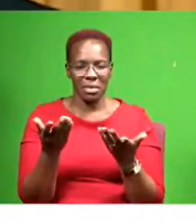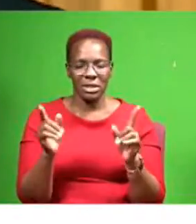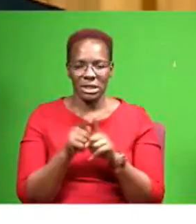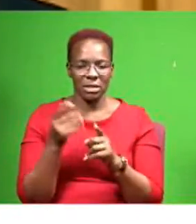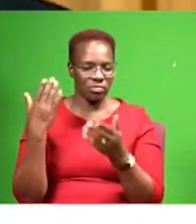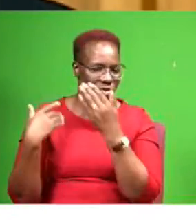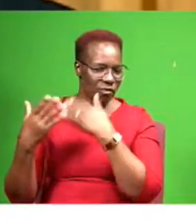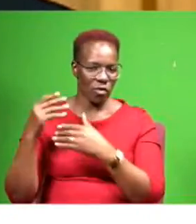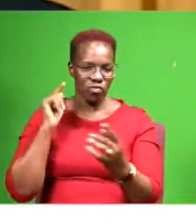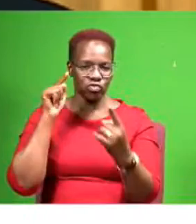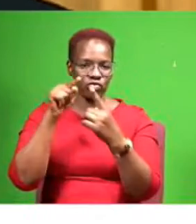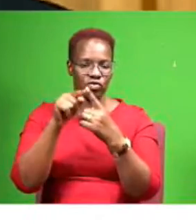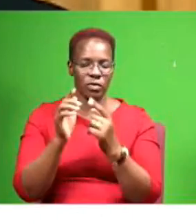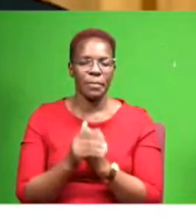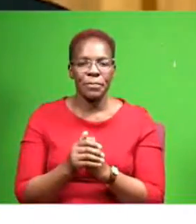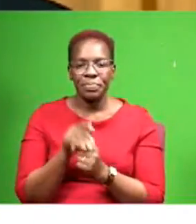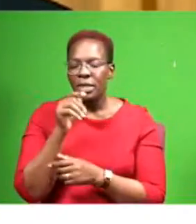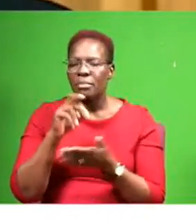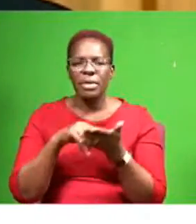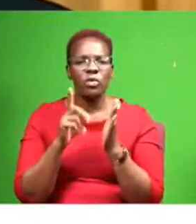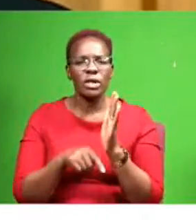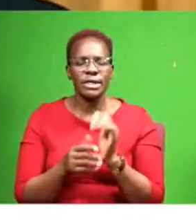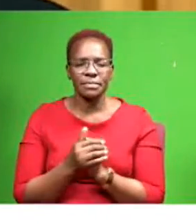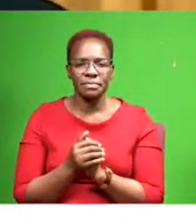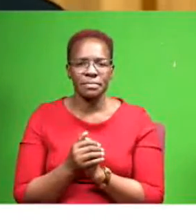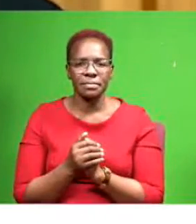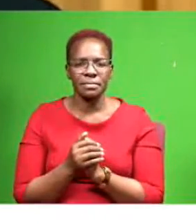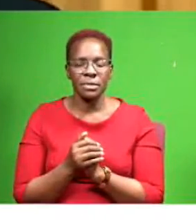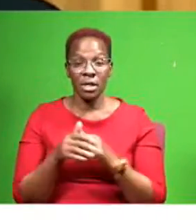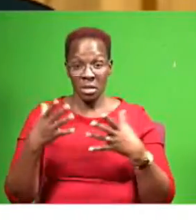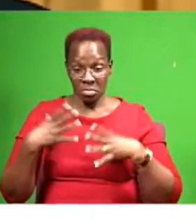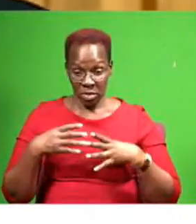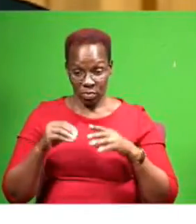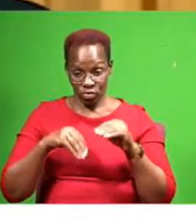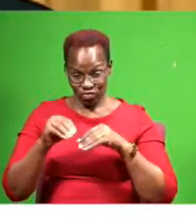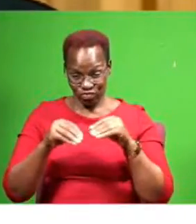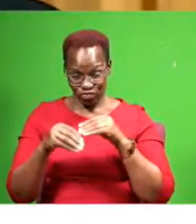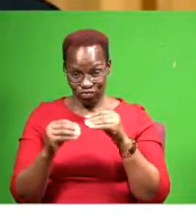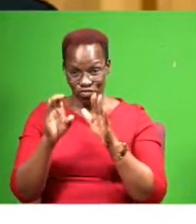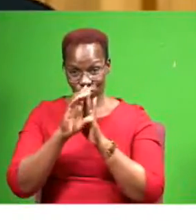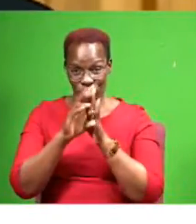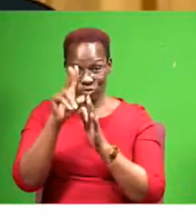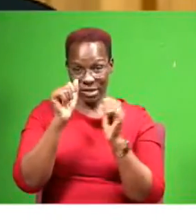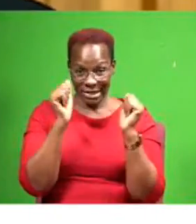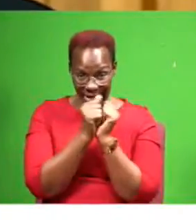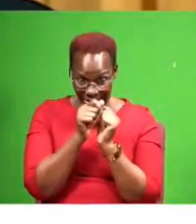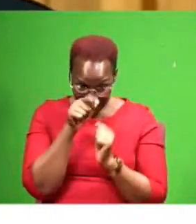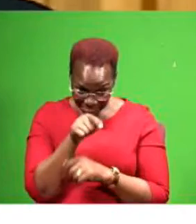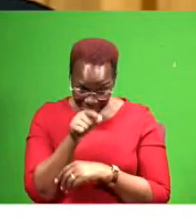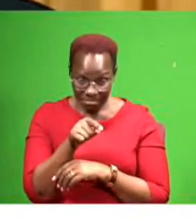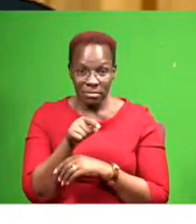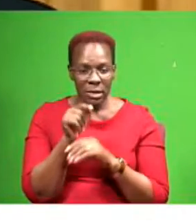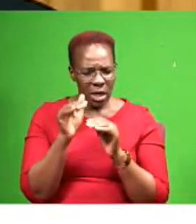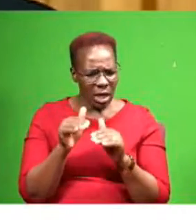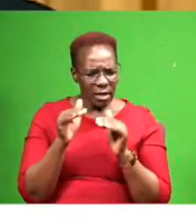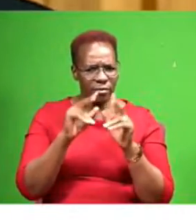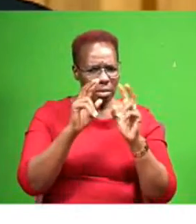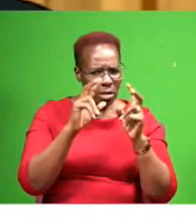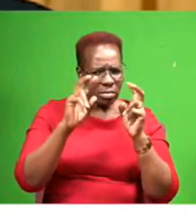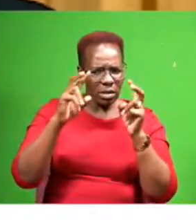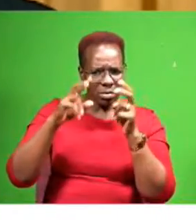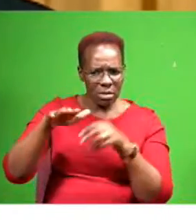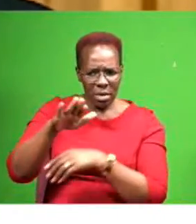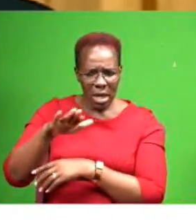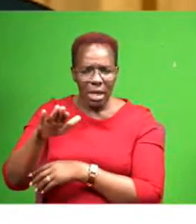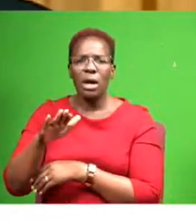intended. That is to say, that the framers of the Constitution of Kenya 2010, conscious of these thematic areas as the